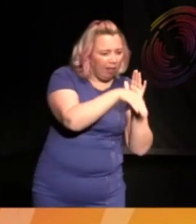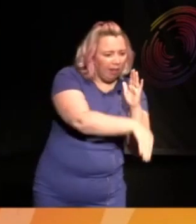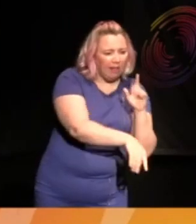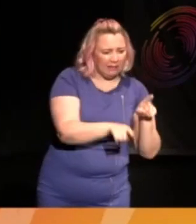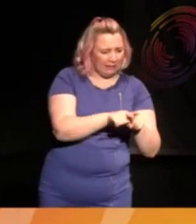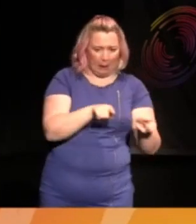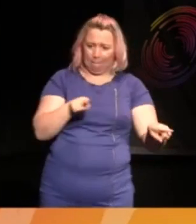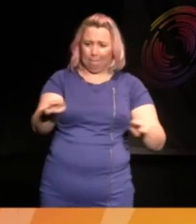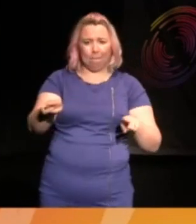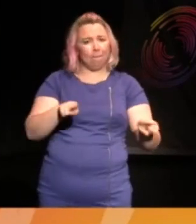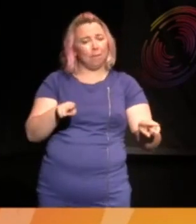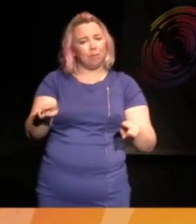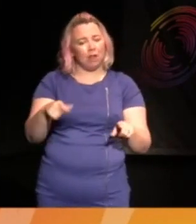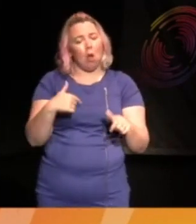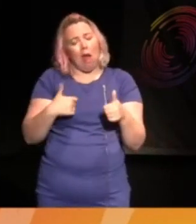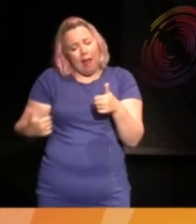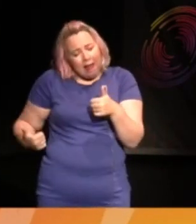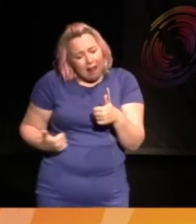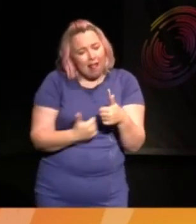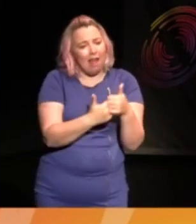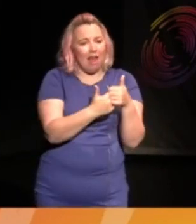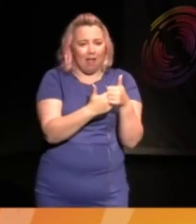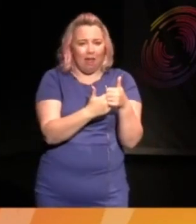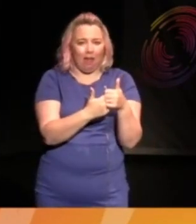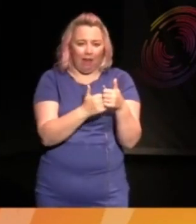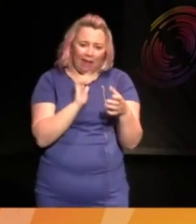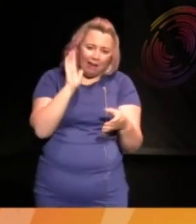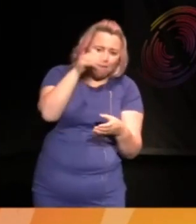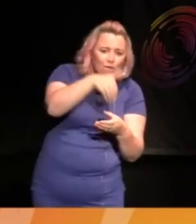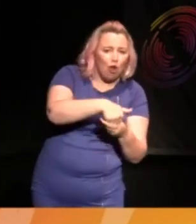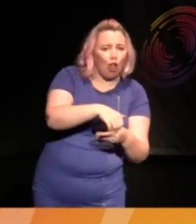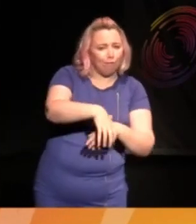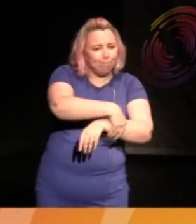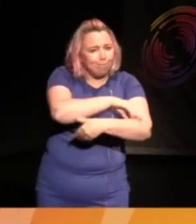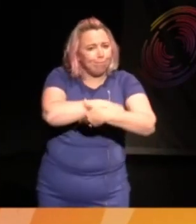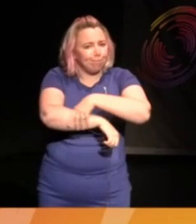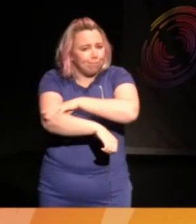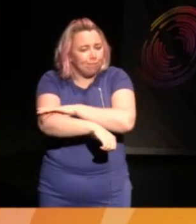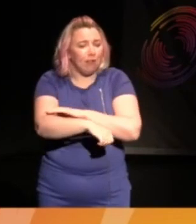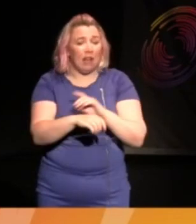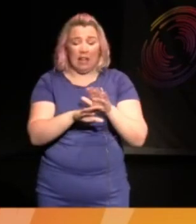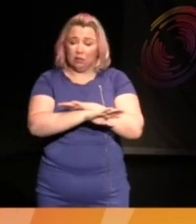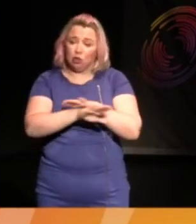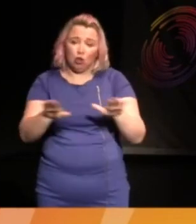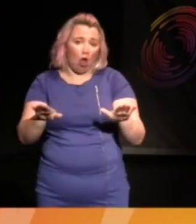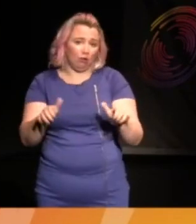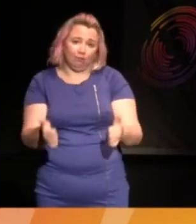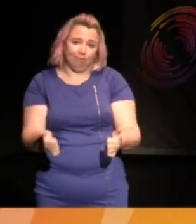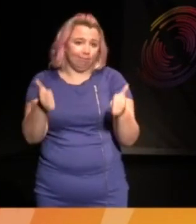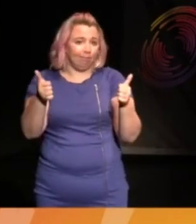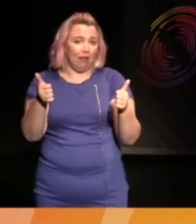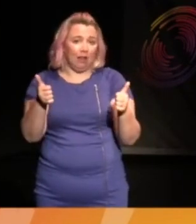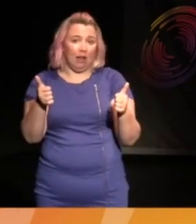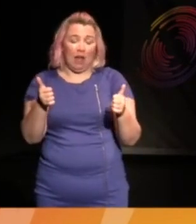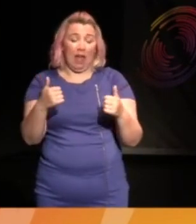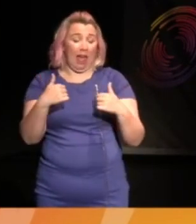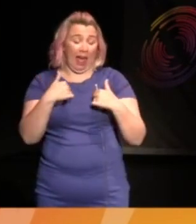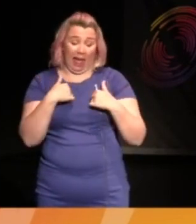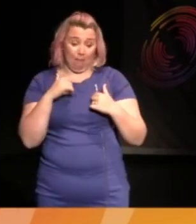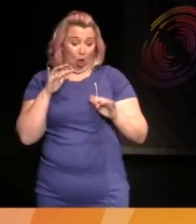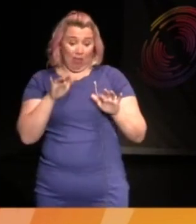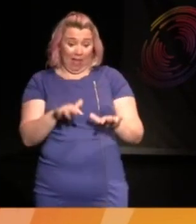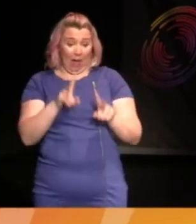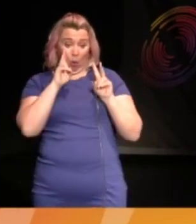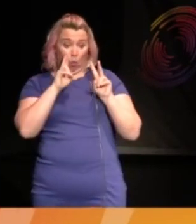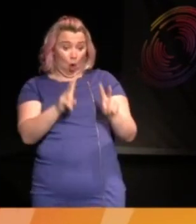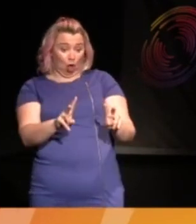being a co-conspirator, actually, you know, like getting involved and saying that this is not something that's going to happen on my watch, because courage